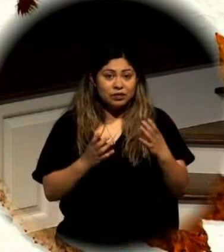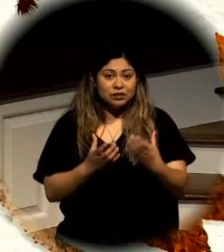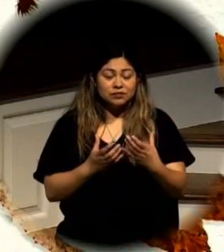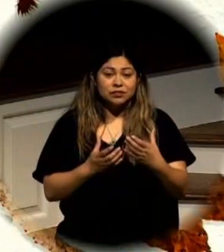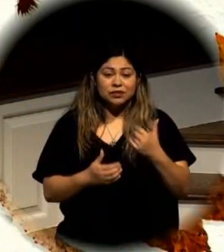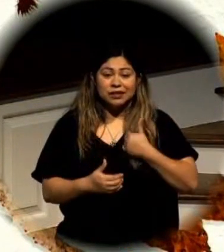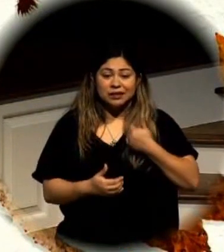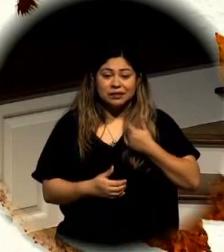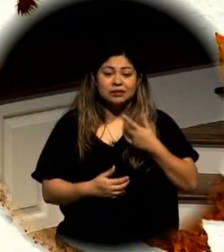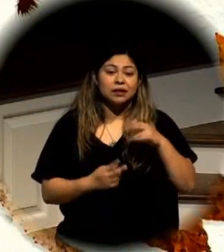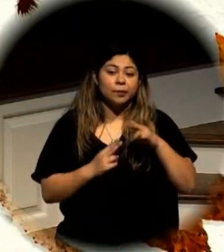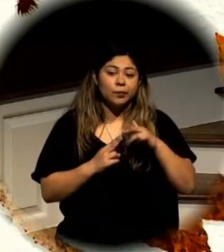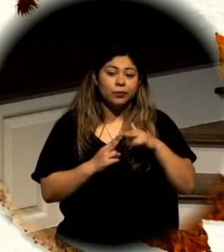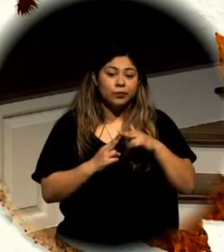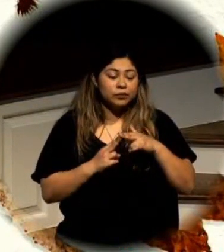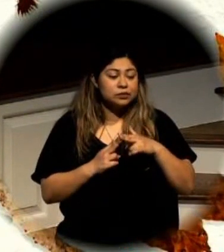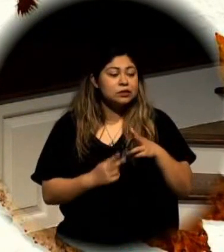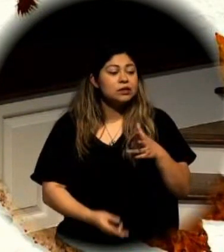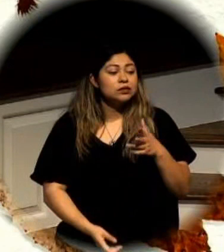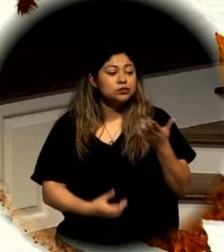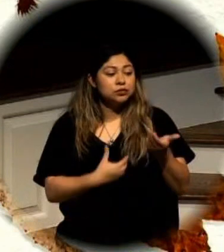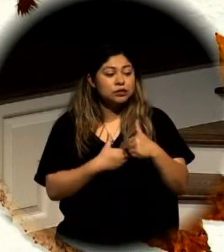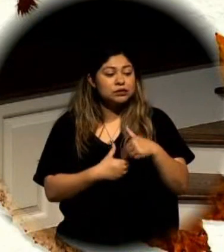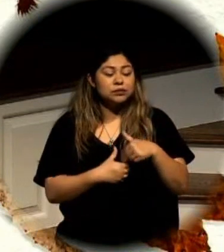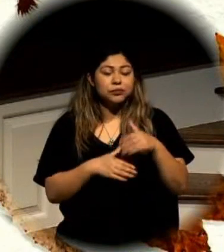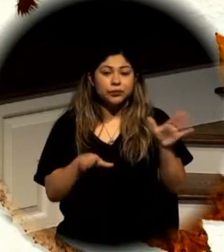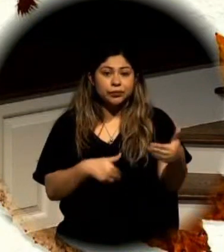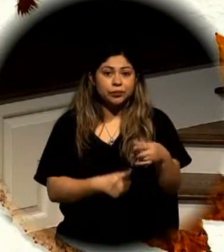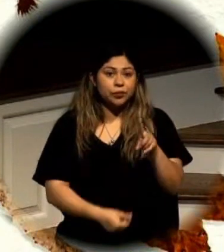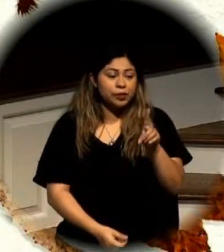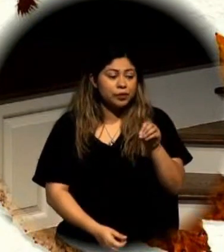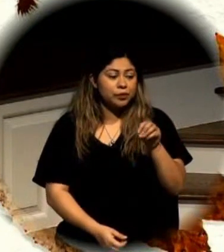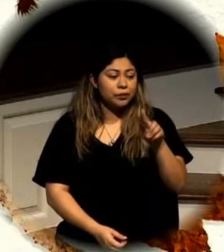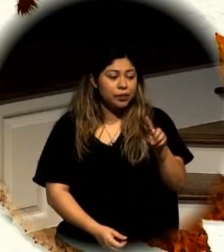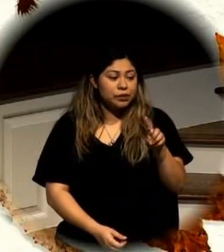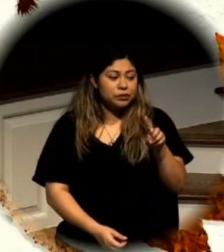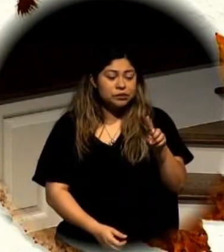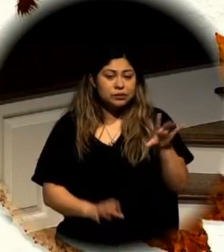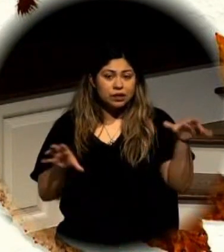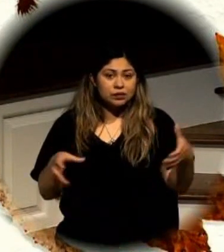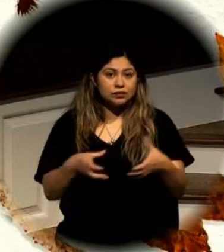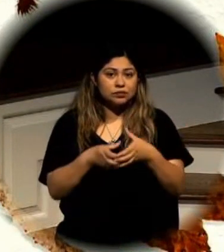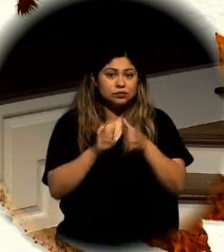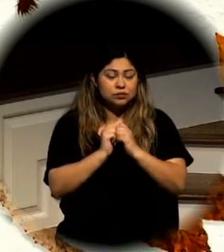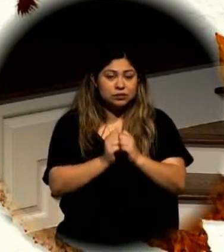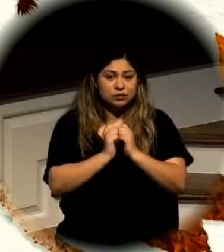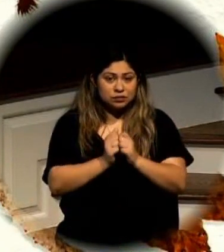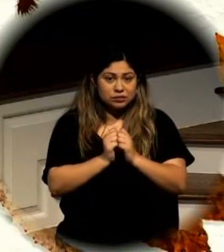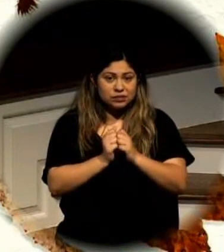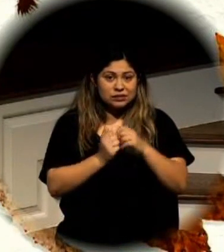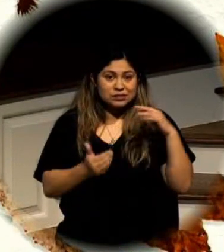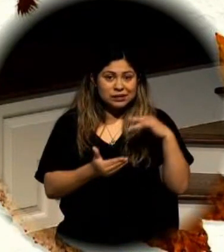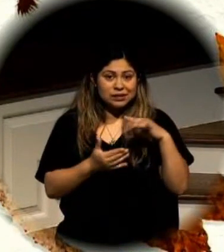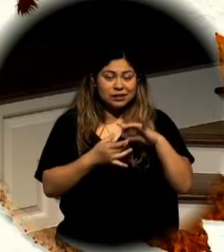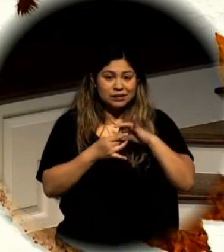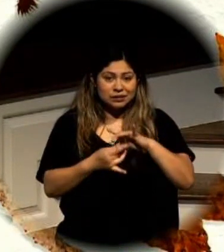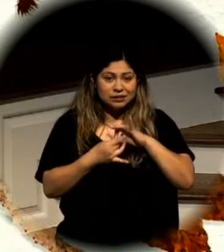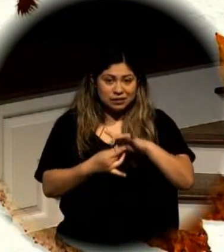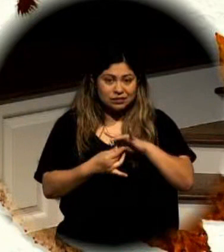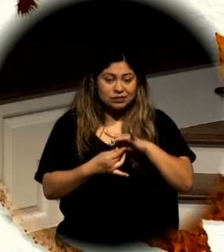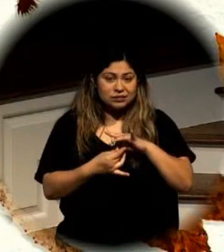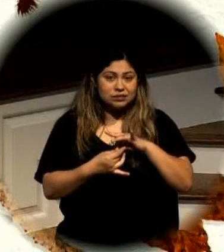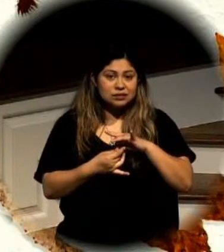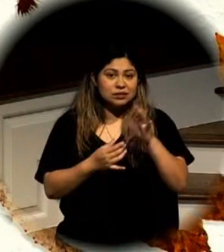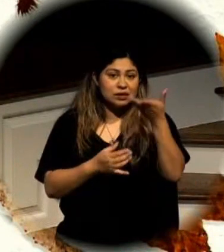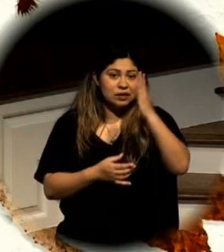Sunday mornings at 11 a.m. in room 101 as we gather together to fellowship, connect, and study God's Word. The class is led by